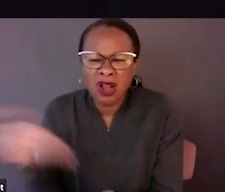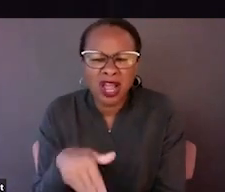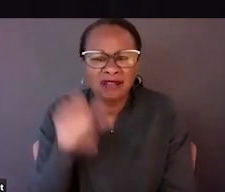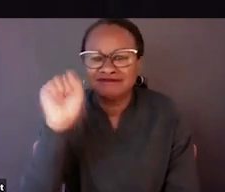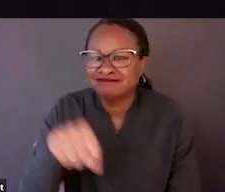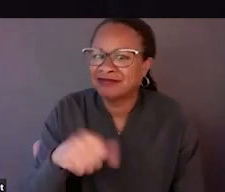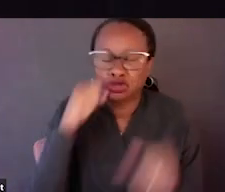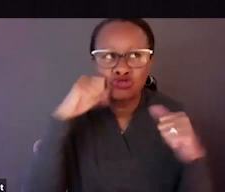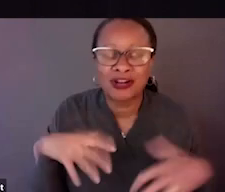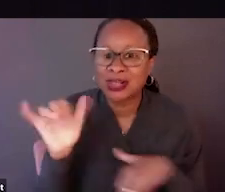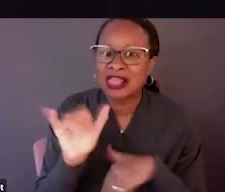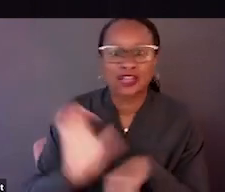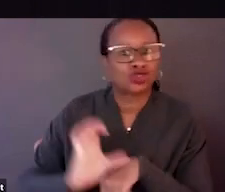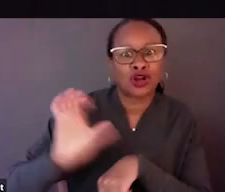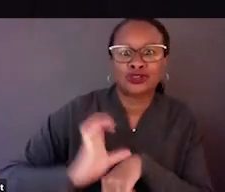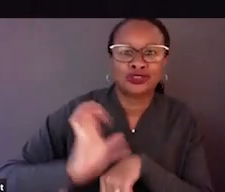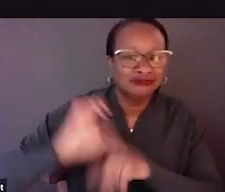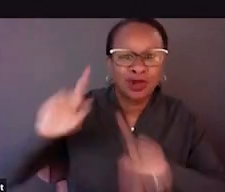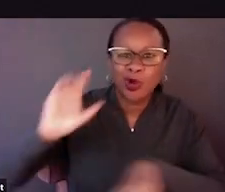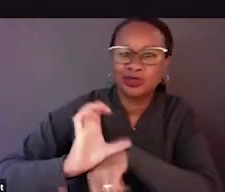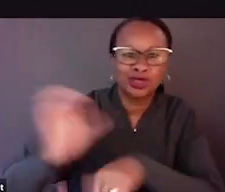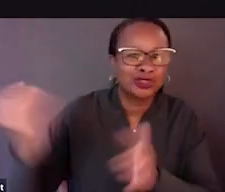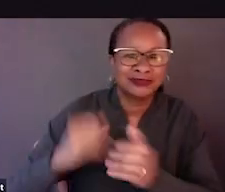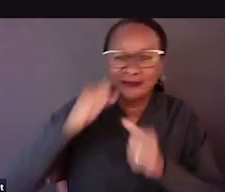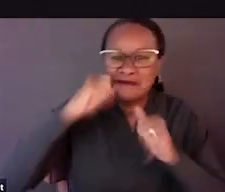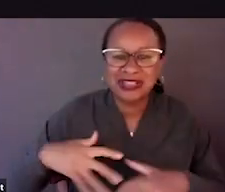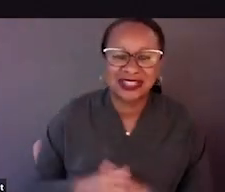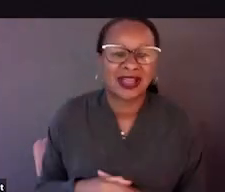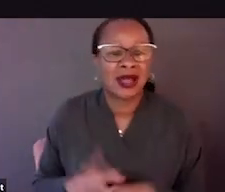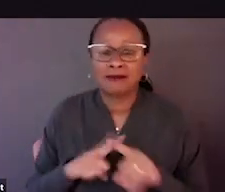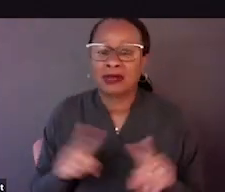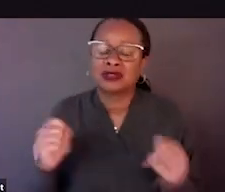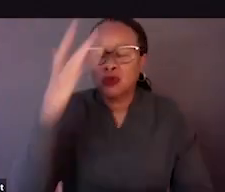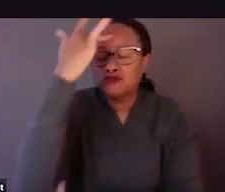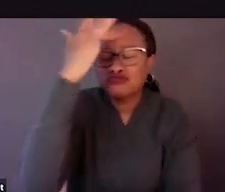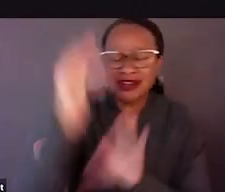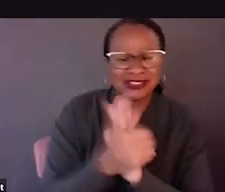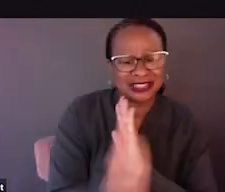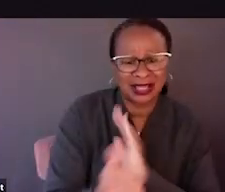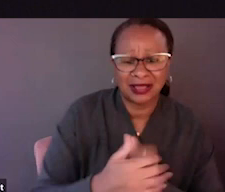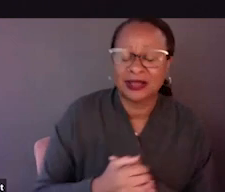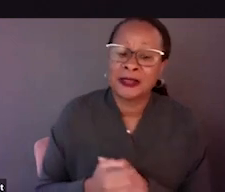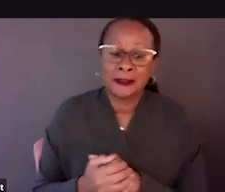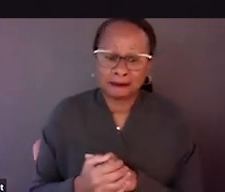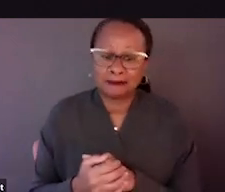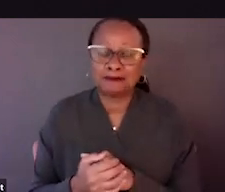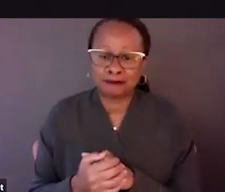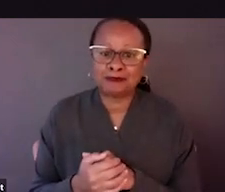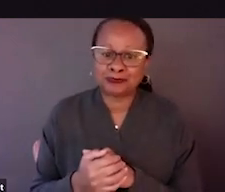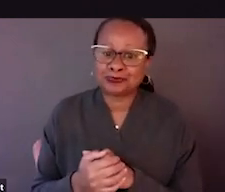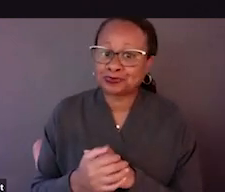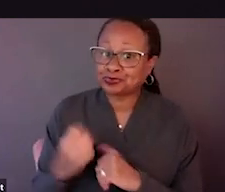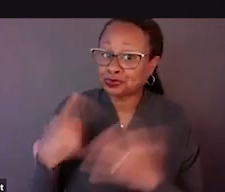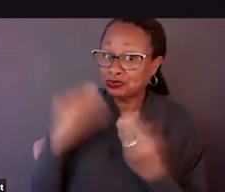It was incredible. It was like church. It was like going to church. Okay. It was amazing. But they're so brilliantly talented. And, you know, so what